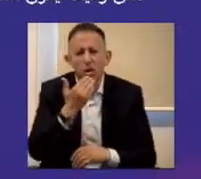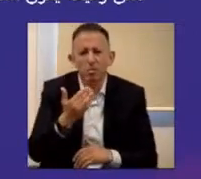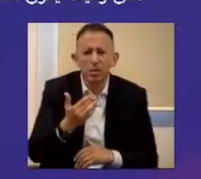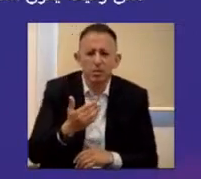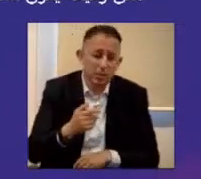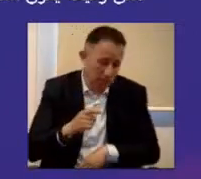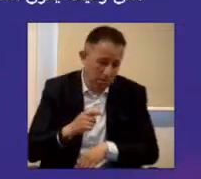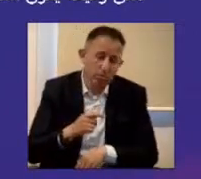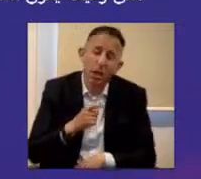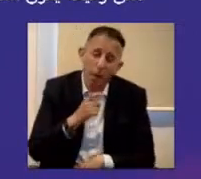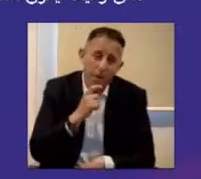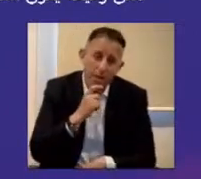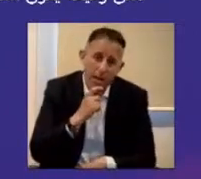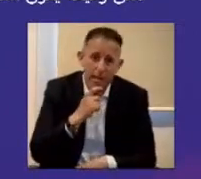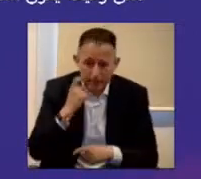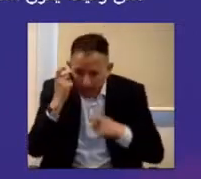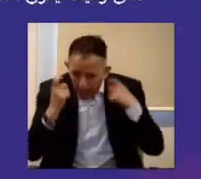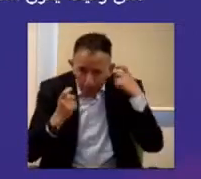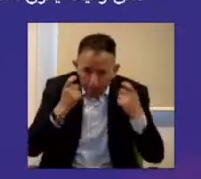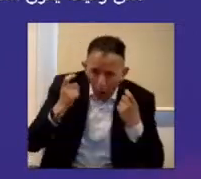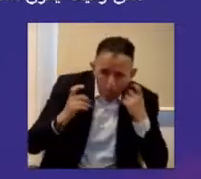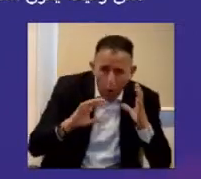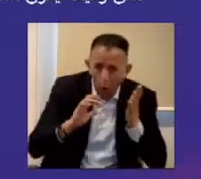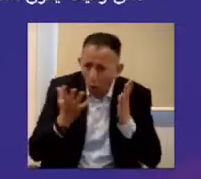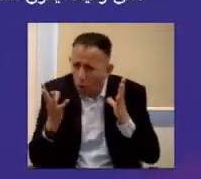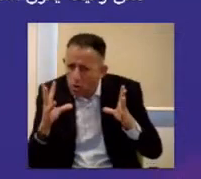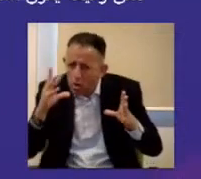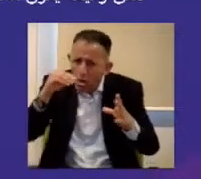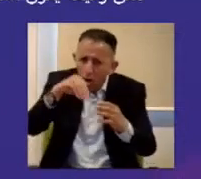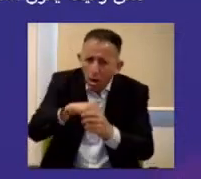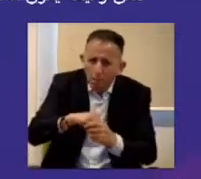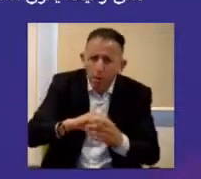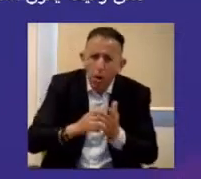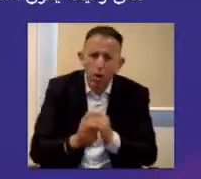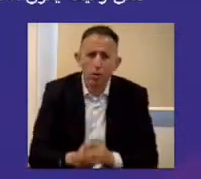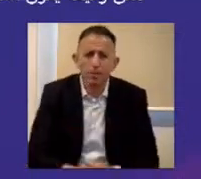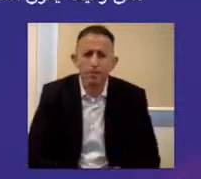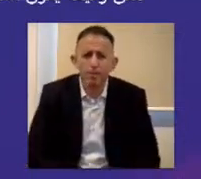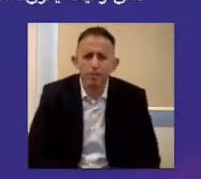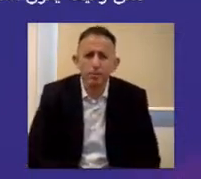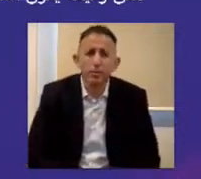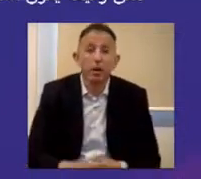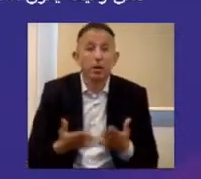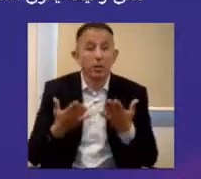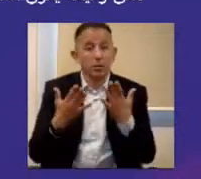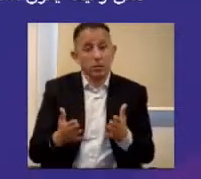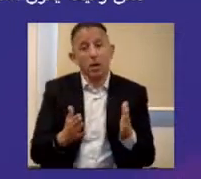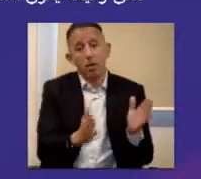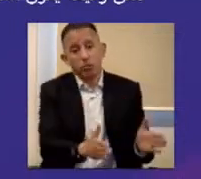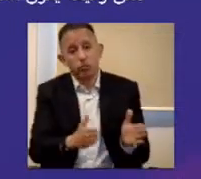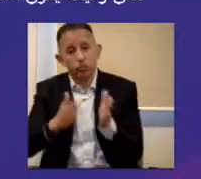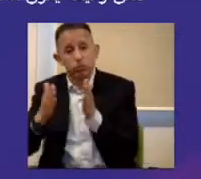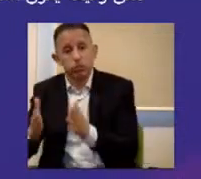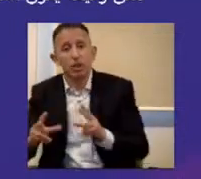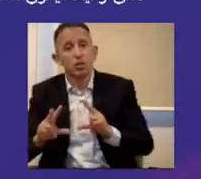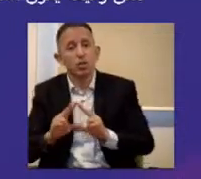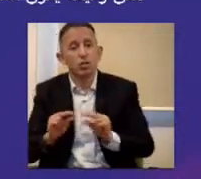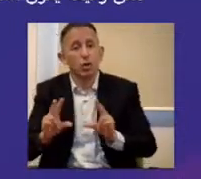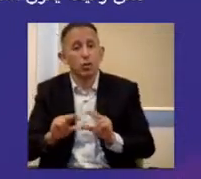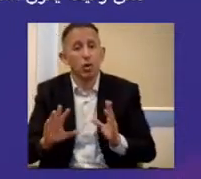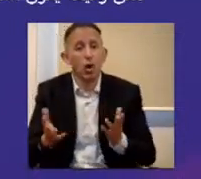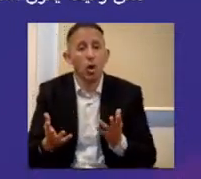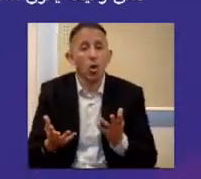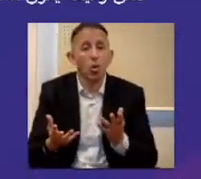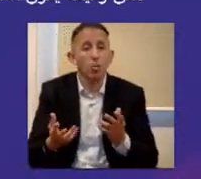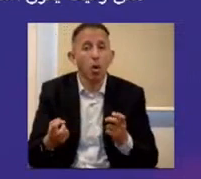So I'll move to my next point about the potential and achievement, and here I'll be talking about AID